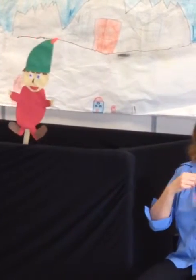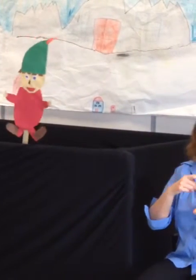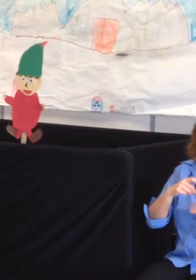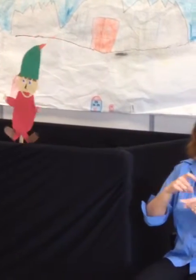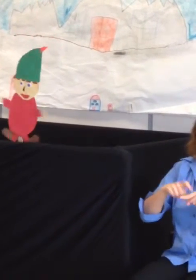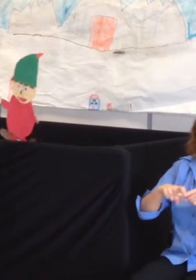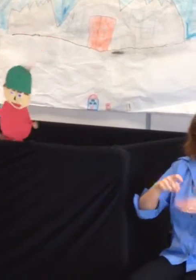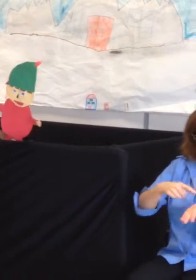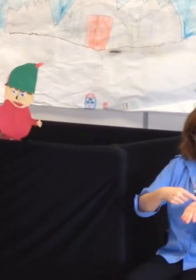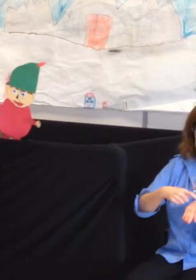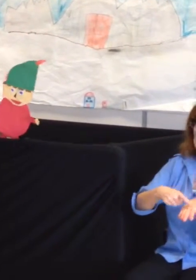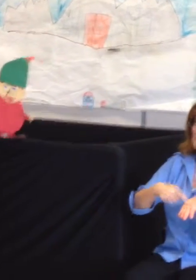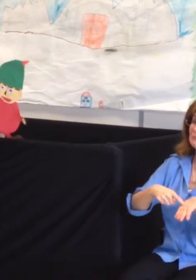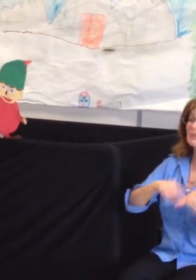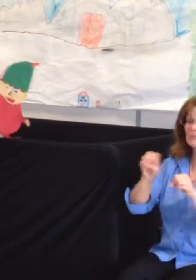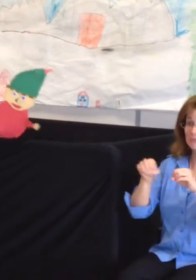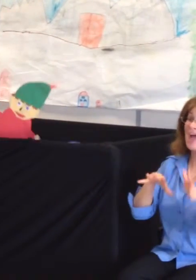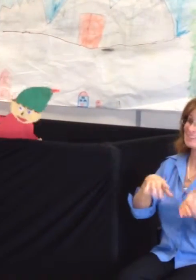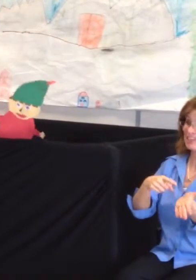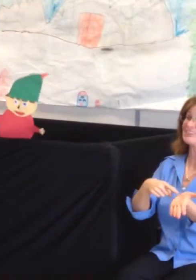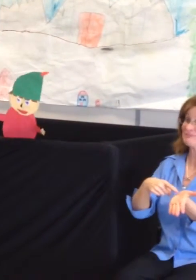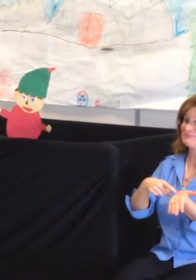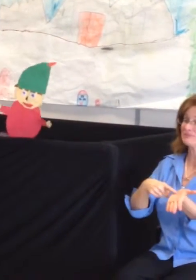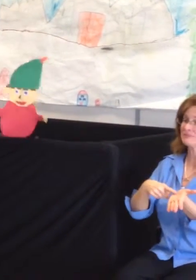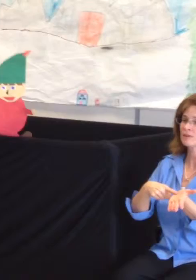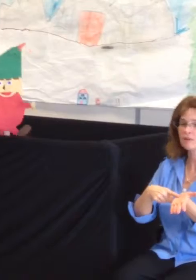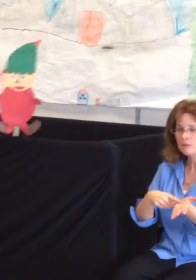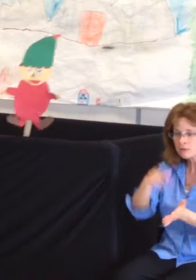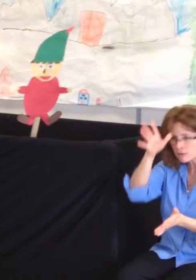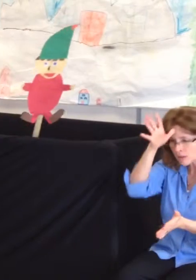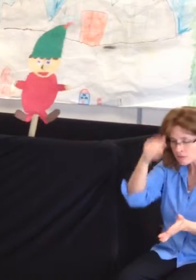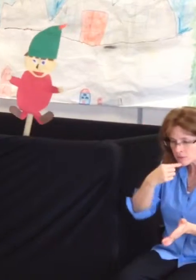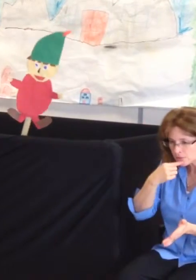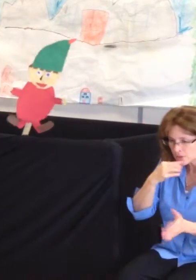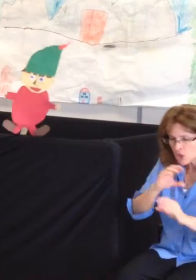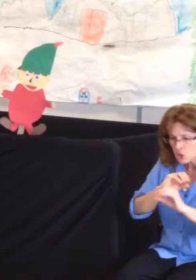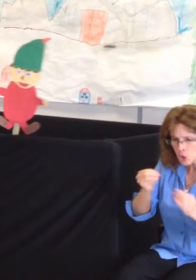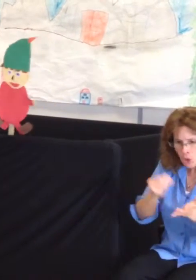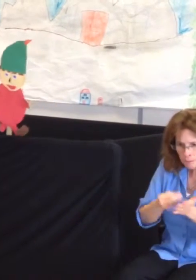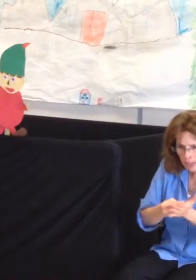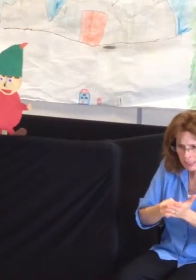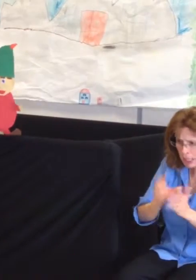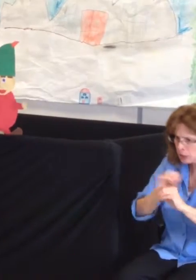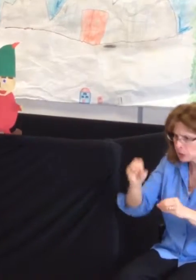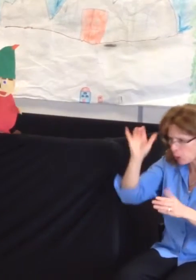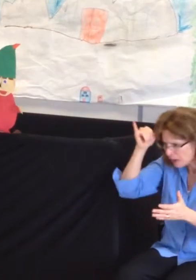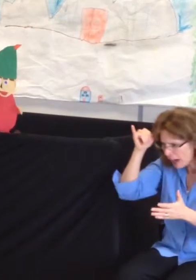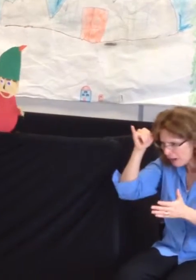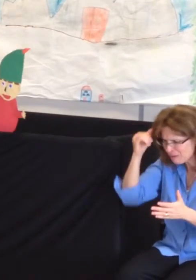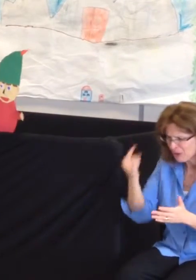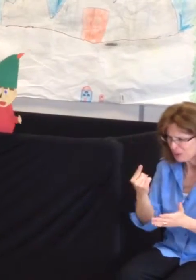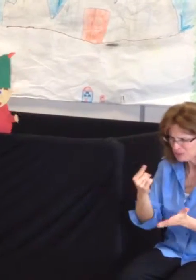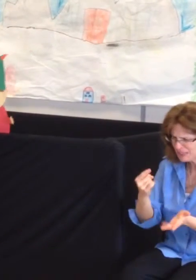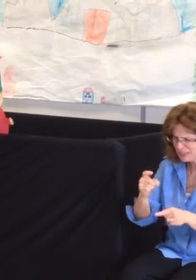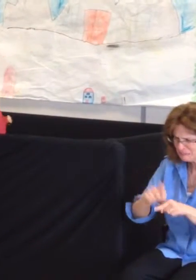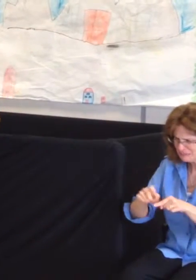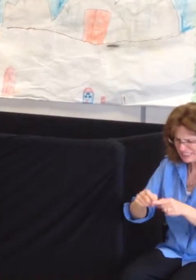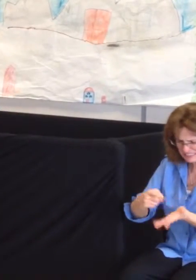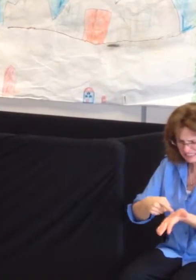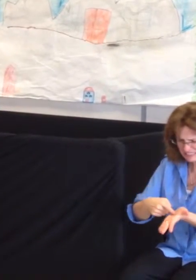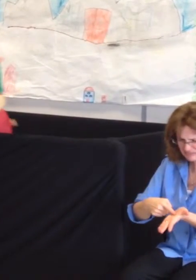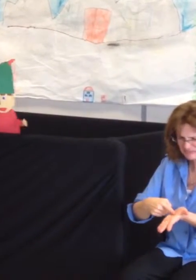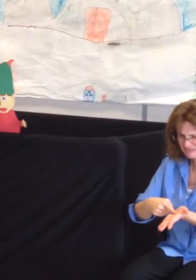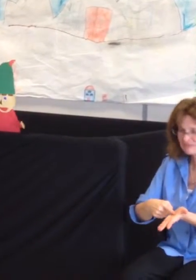beans." "No money, no cow, just beans." So he threw the beans